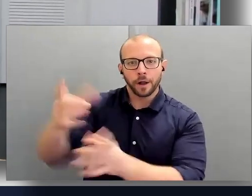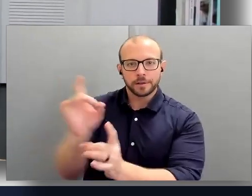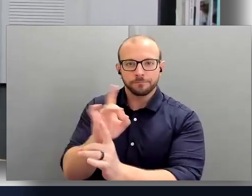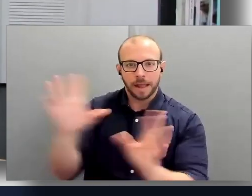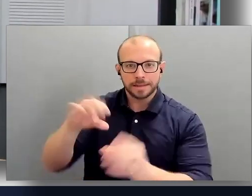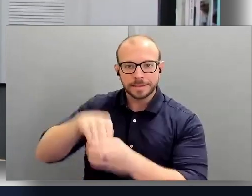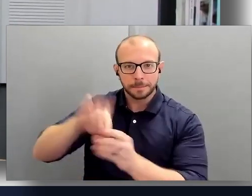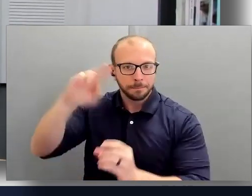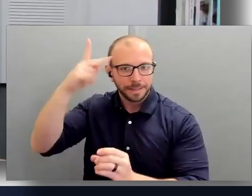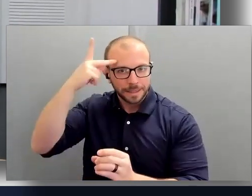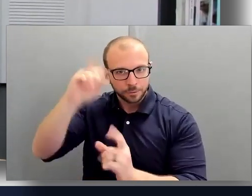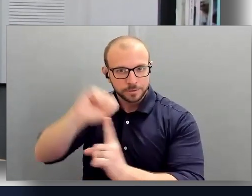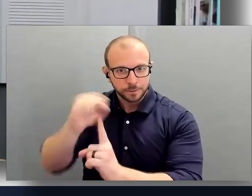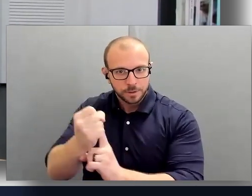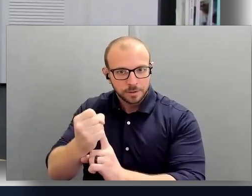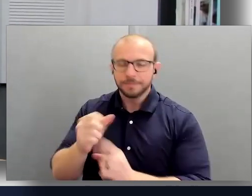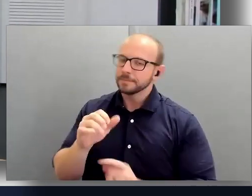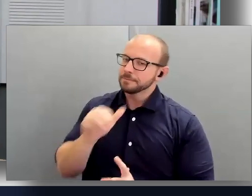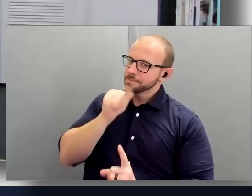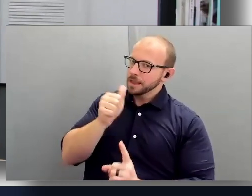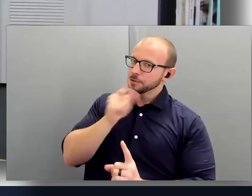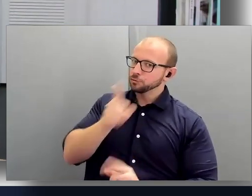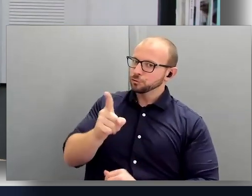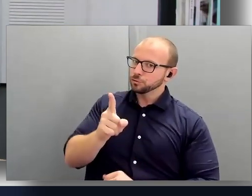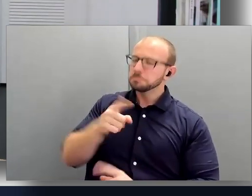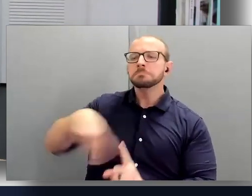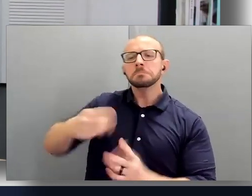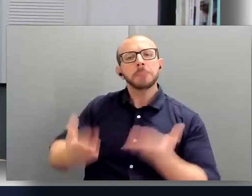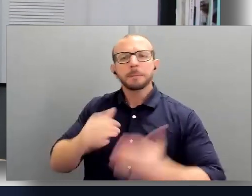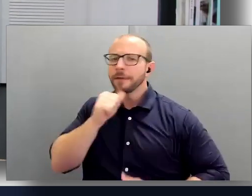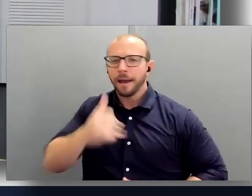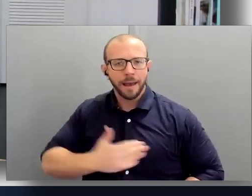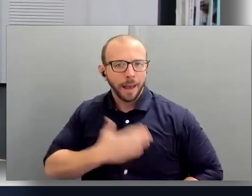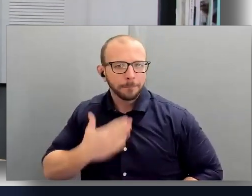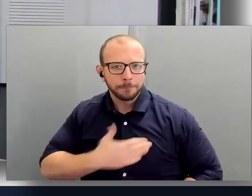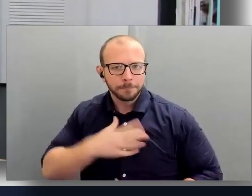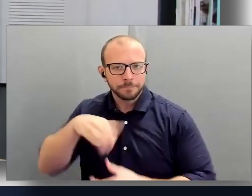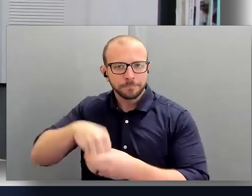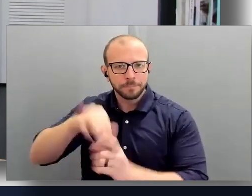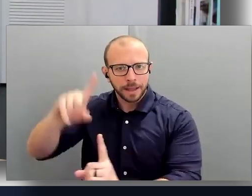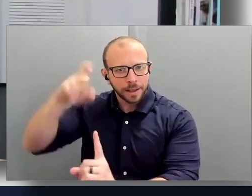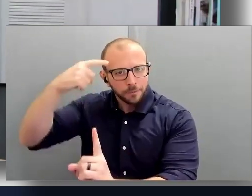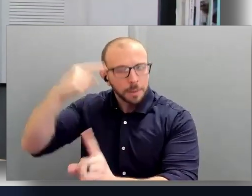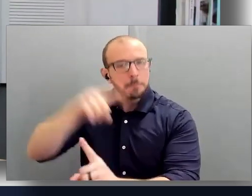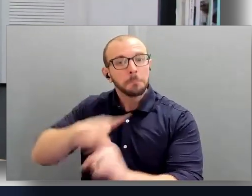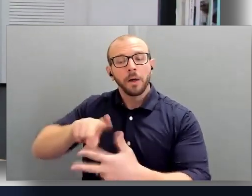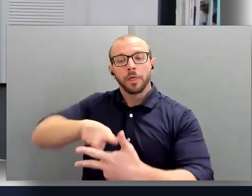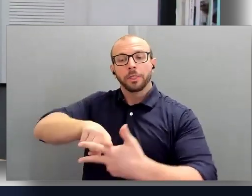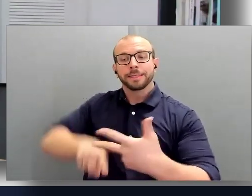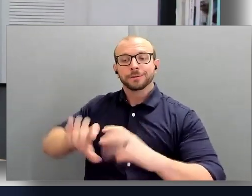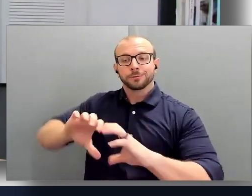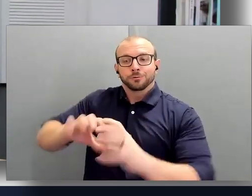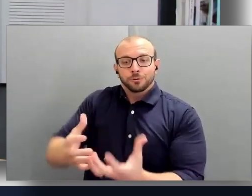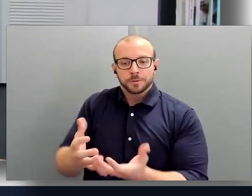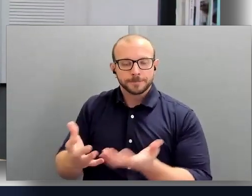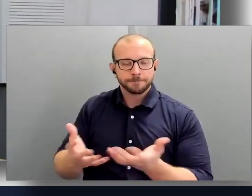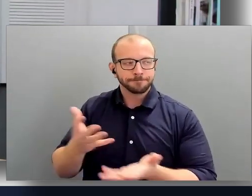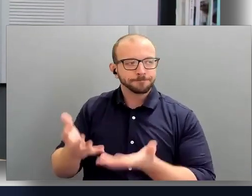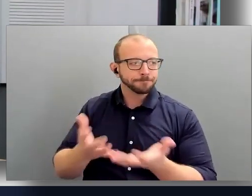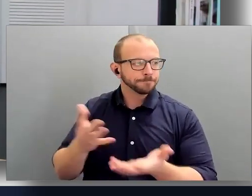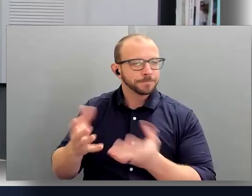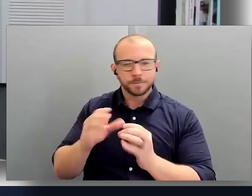surprisingly not the case. They might be unhappy, but these groups often have absolutely